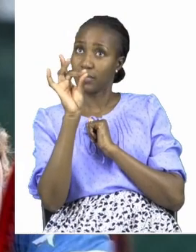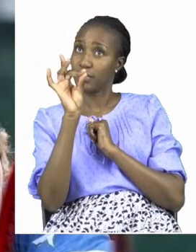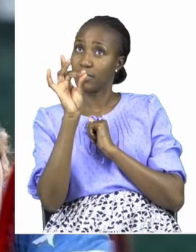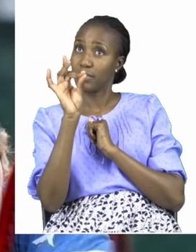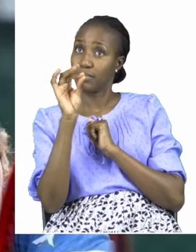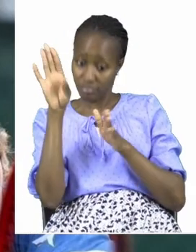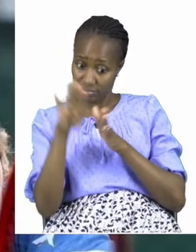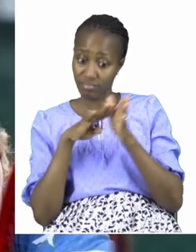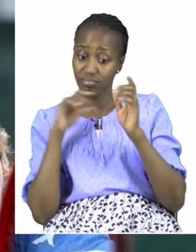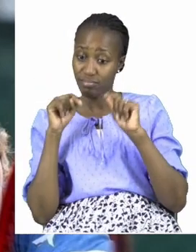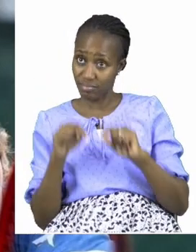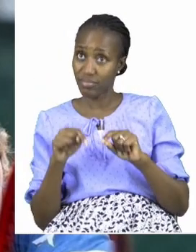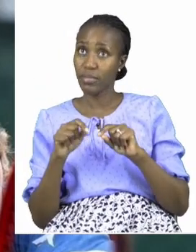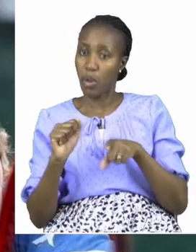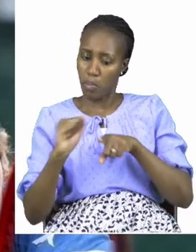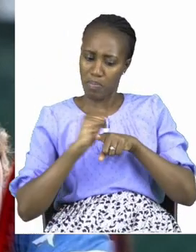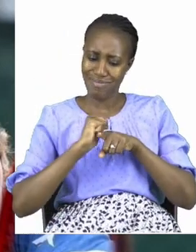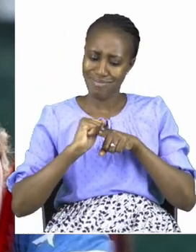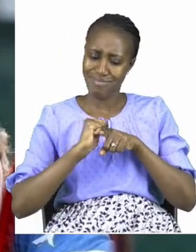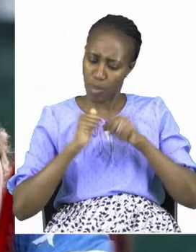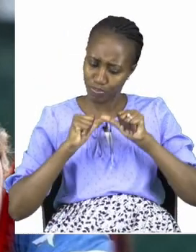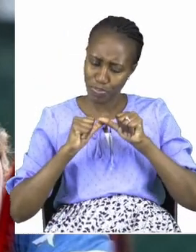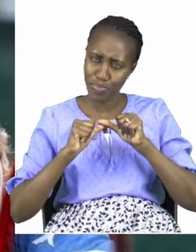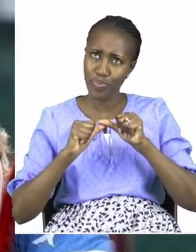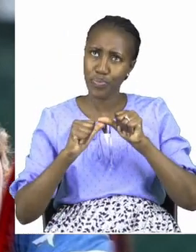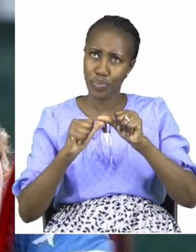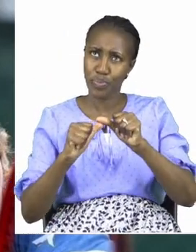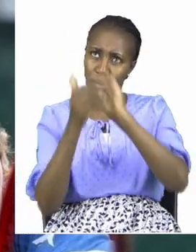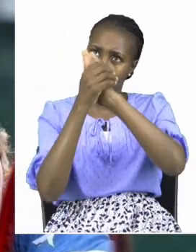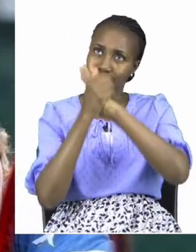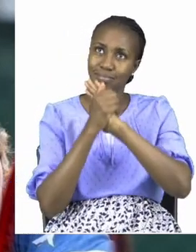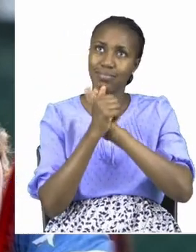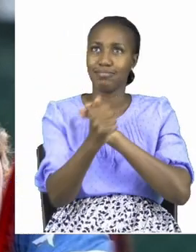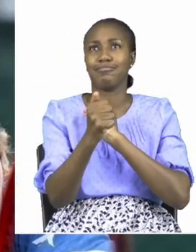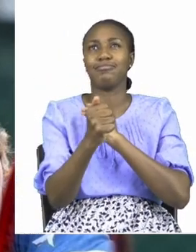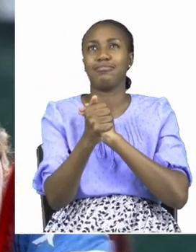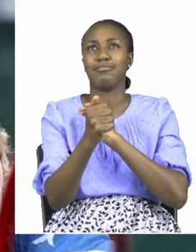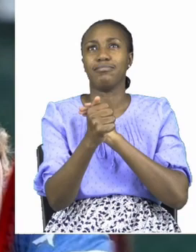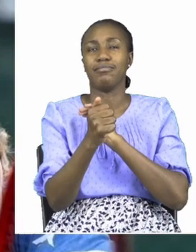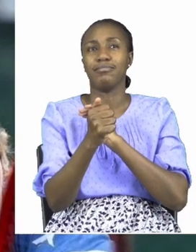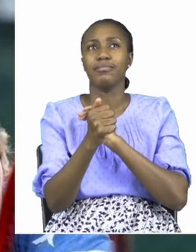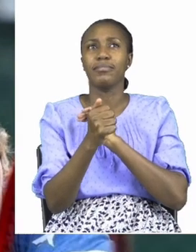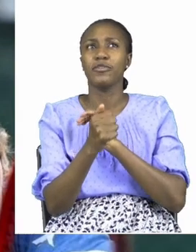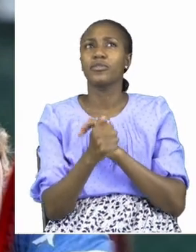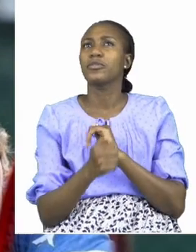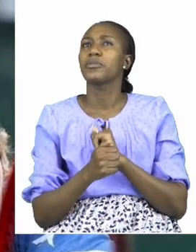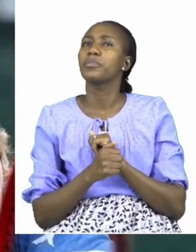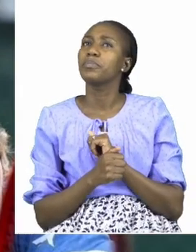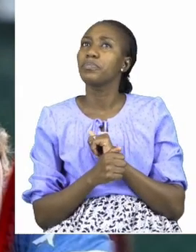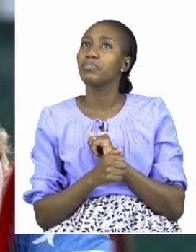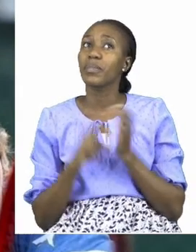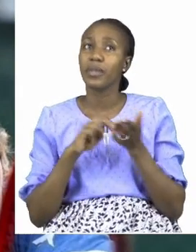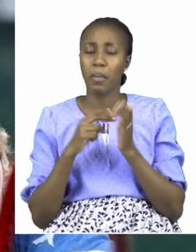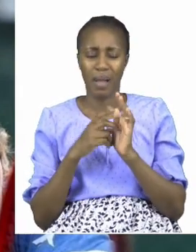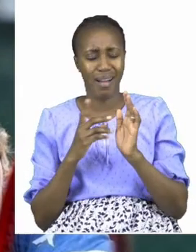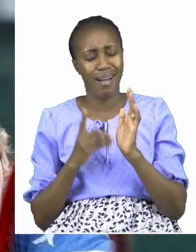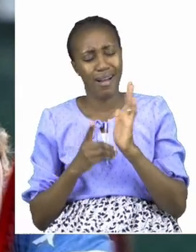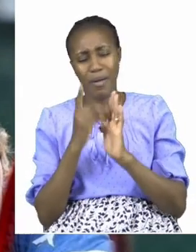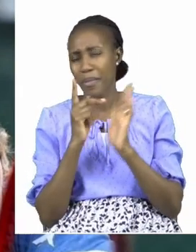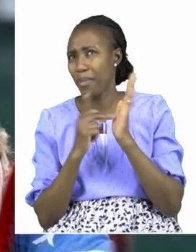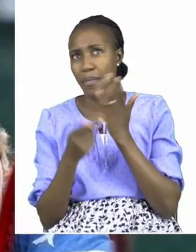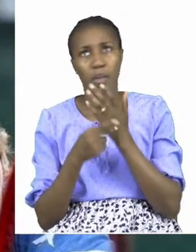those children for further coaching and this type of things. So we got a very good development program going